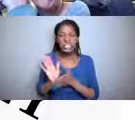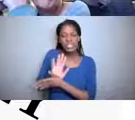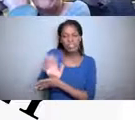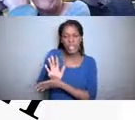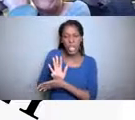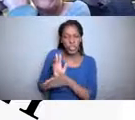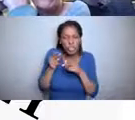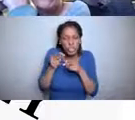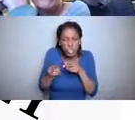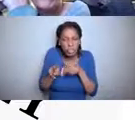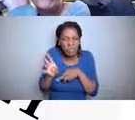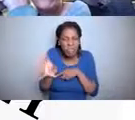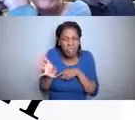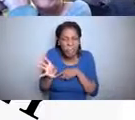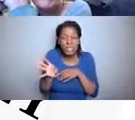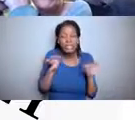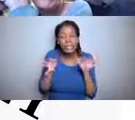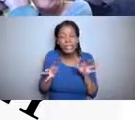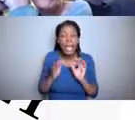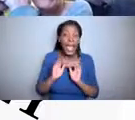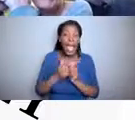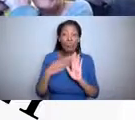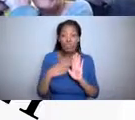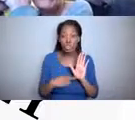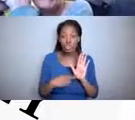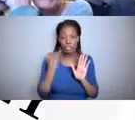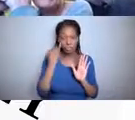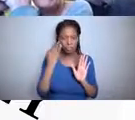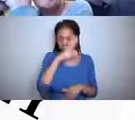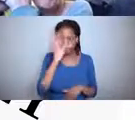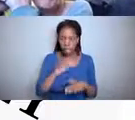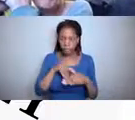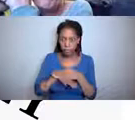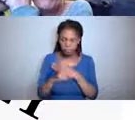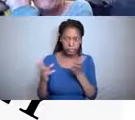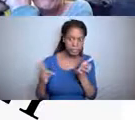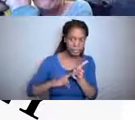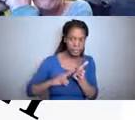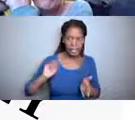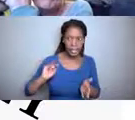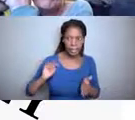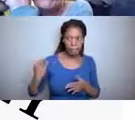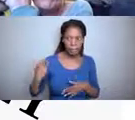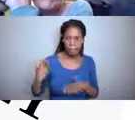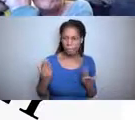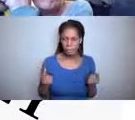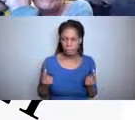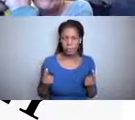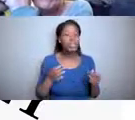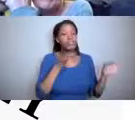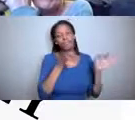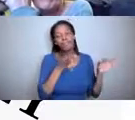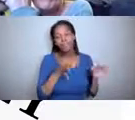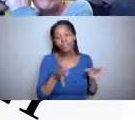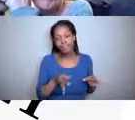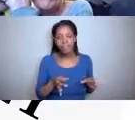go through exactly how to register if you've never interacted with the portal before it's pretty easy um and if you have any questions still